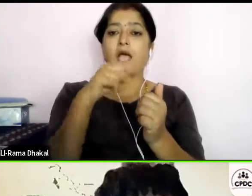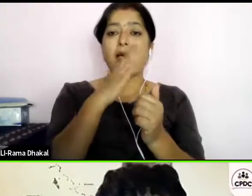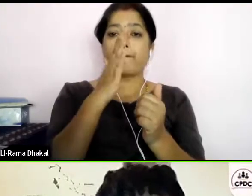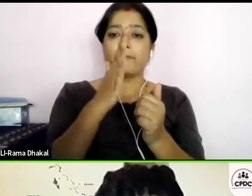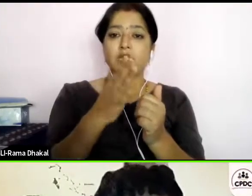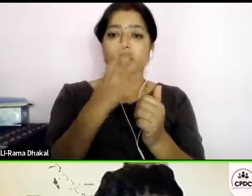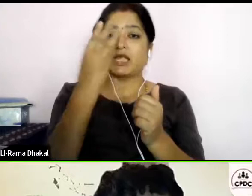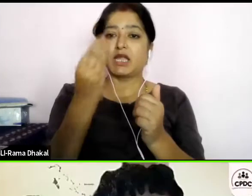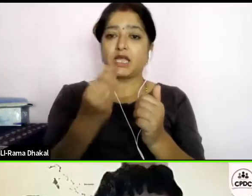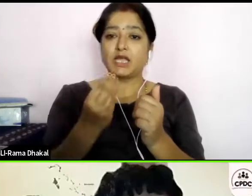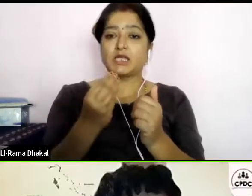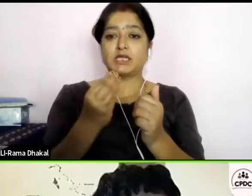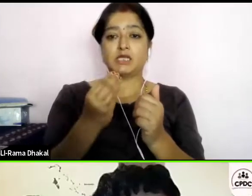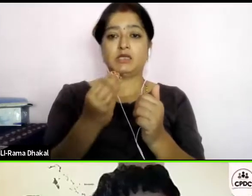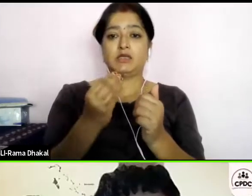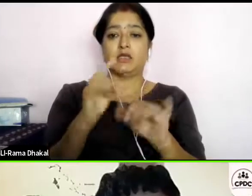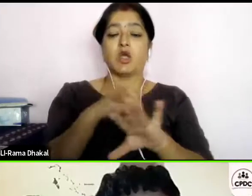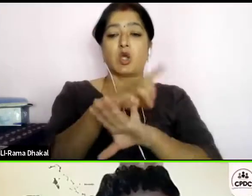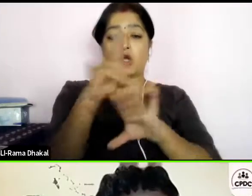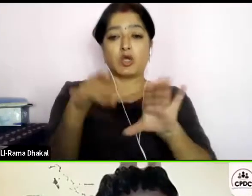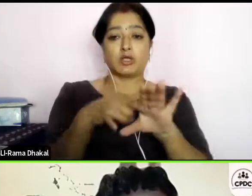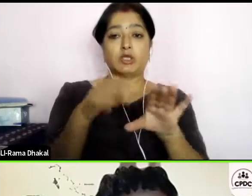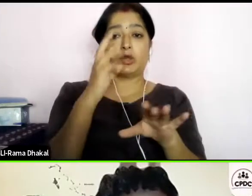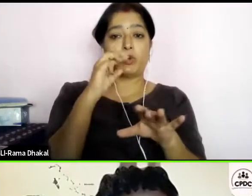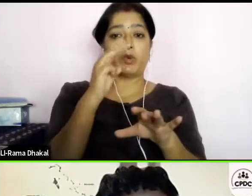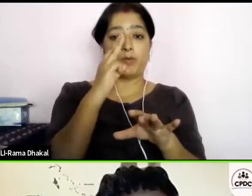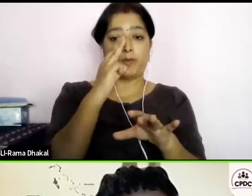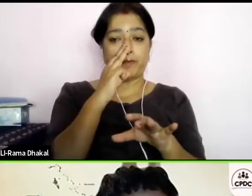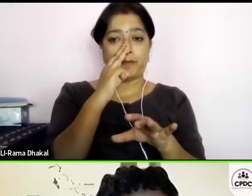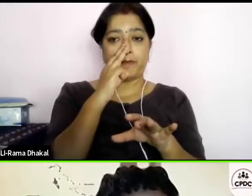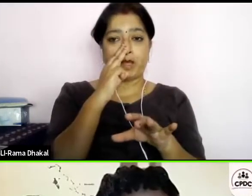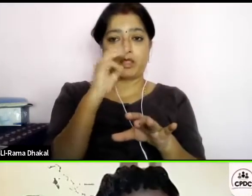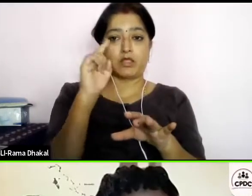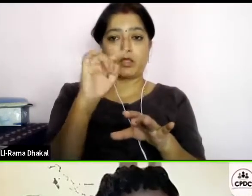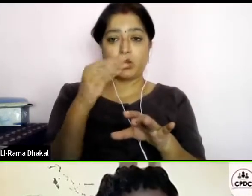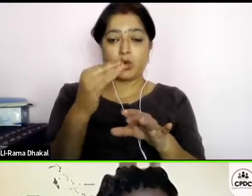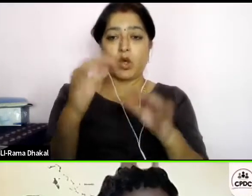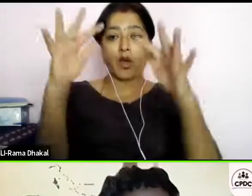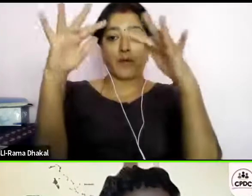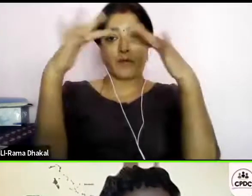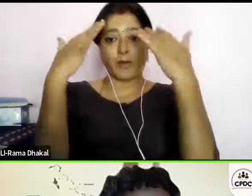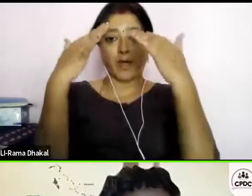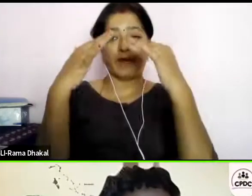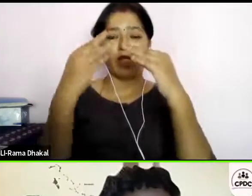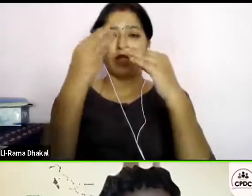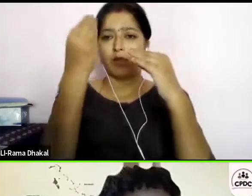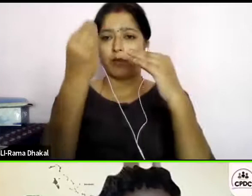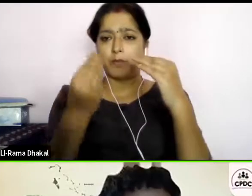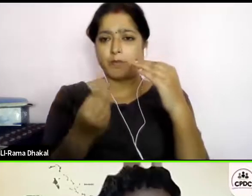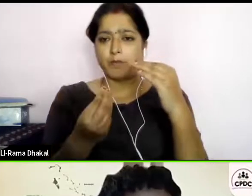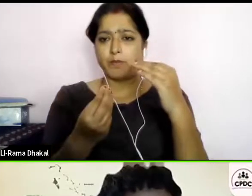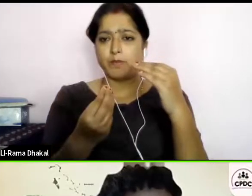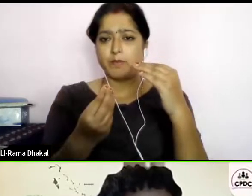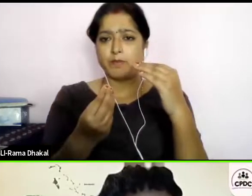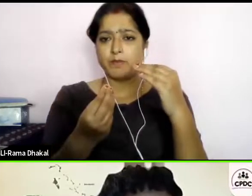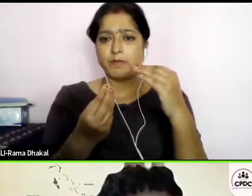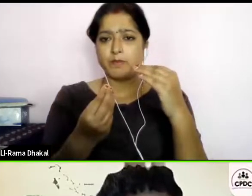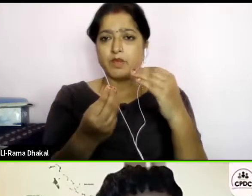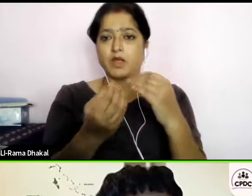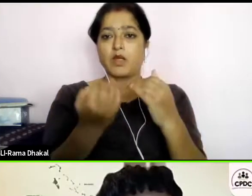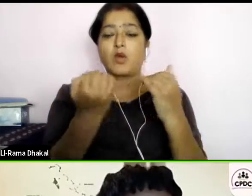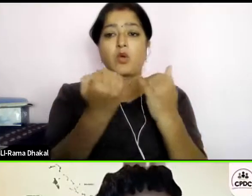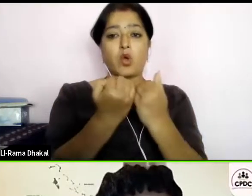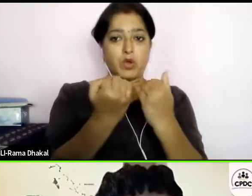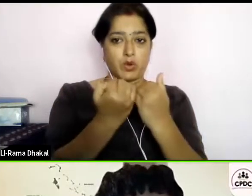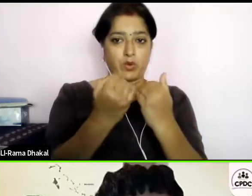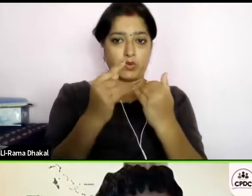that I had desired when I was drafting the project and the impact that we would wanted to have to lobby